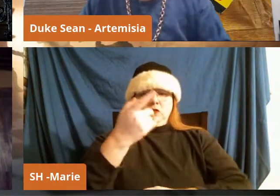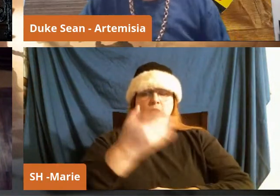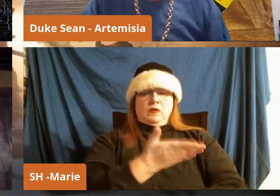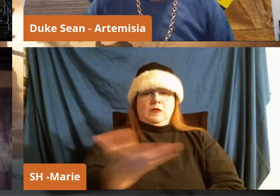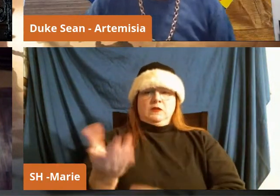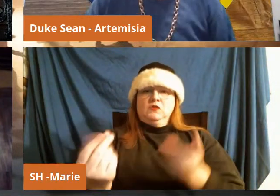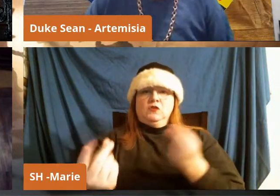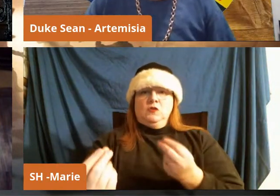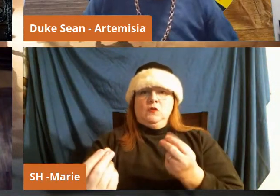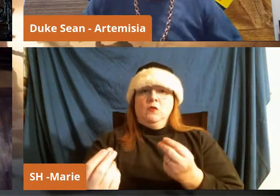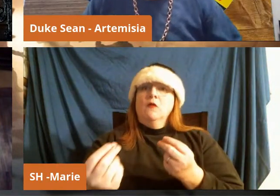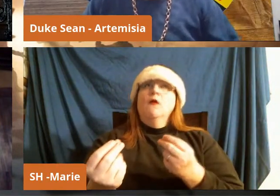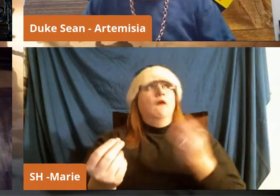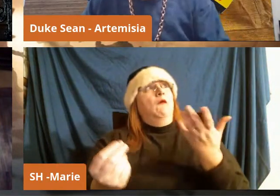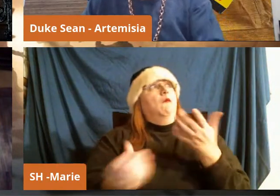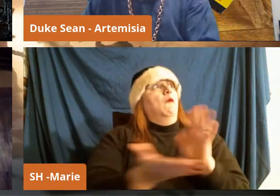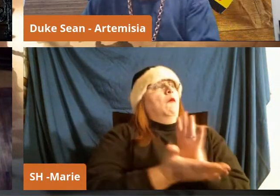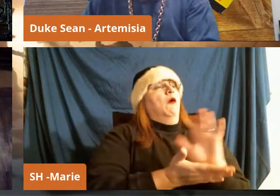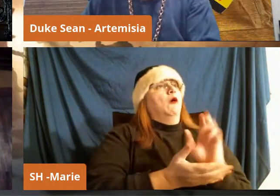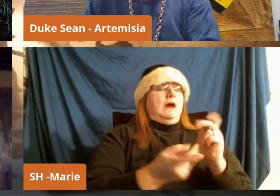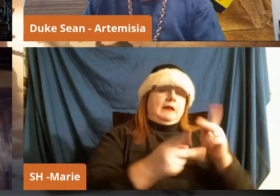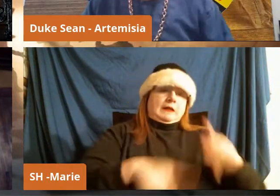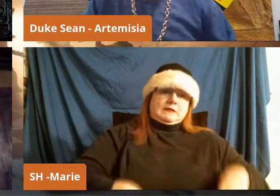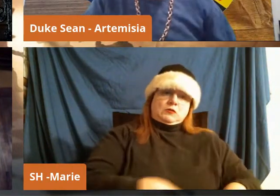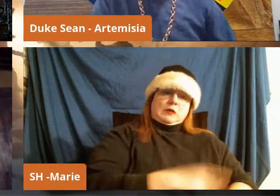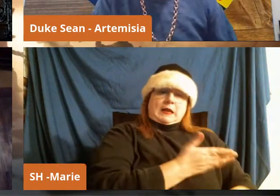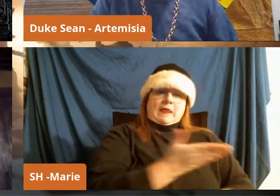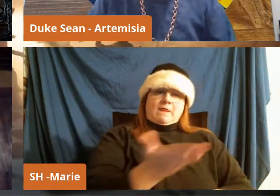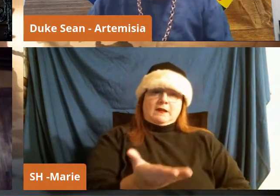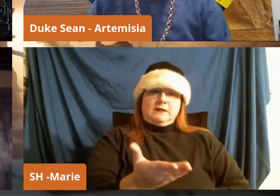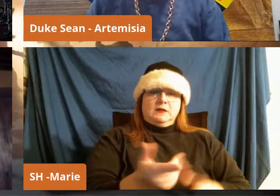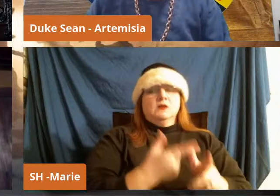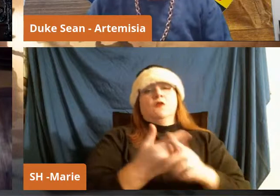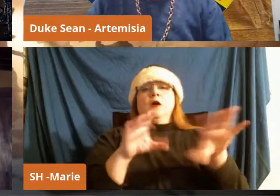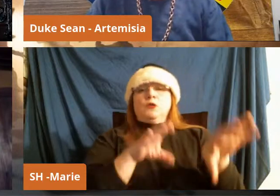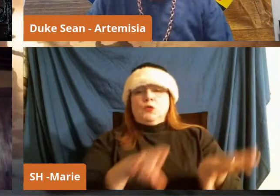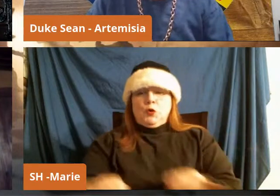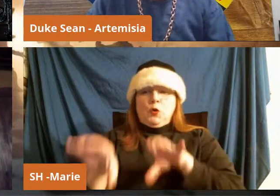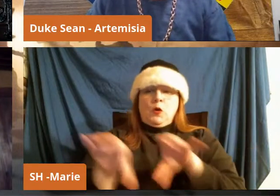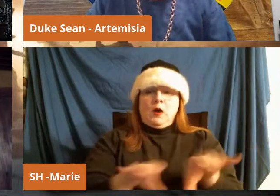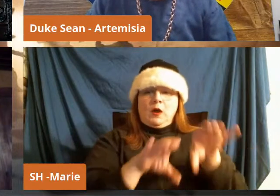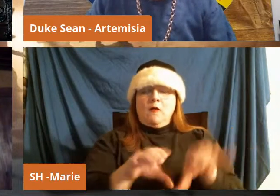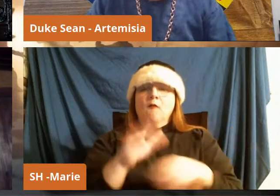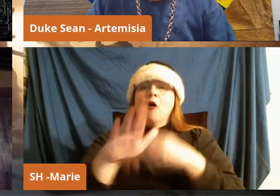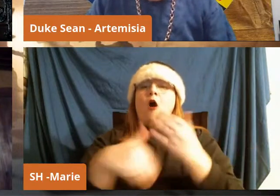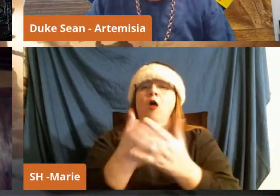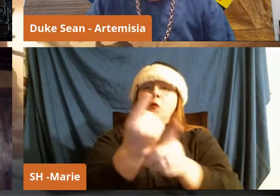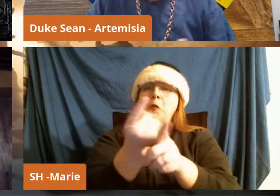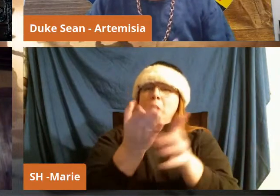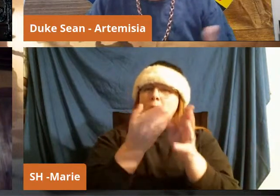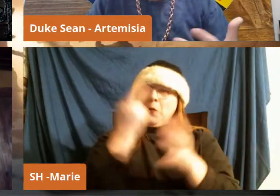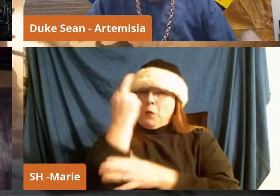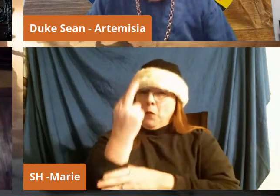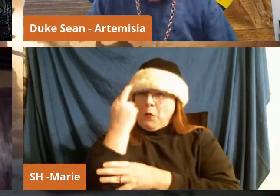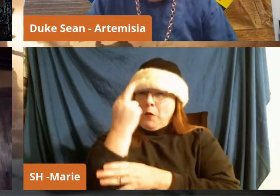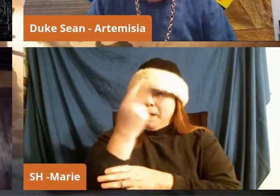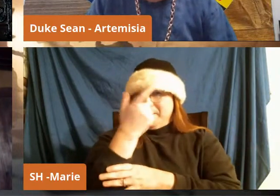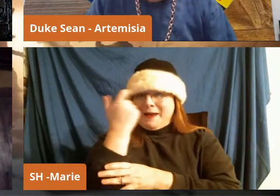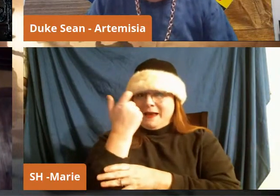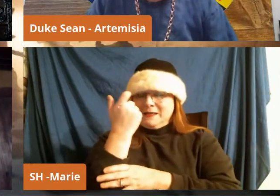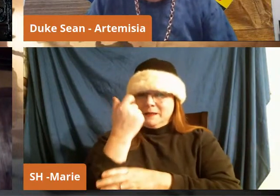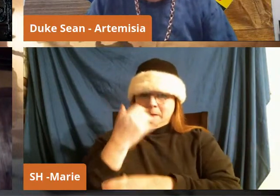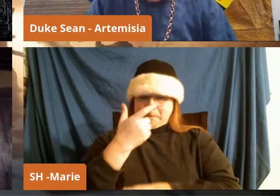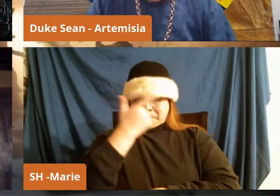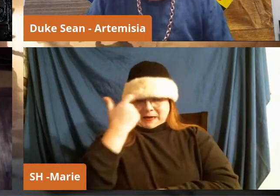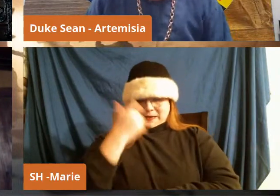to do. I'm like, okay, let us do knightly things. And so I was doing these things all for the right reasons because my knight